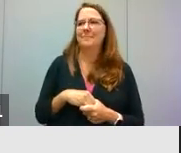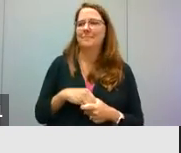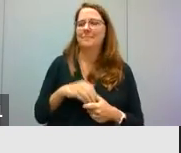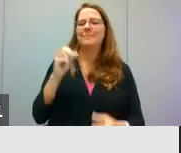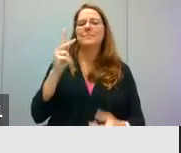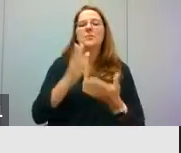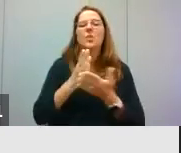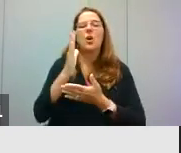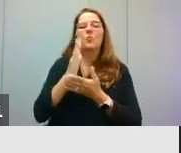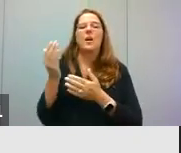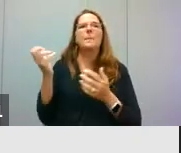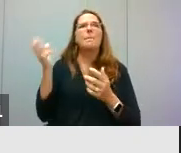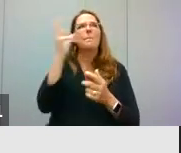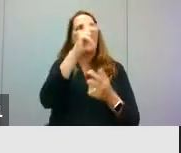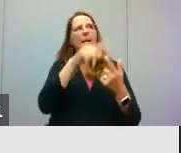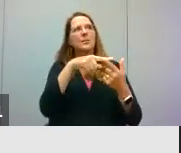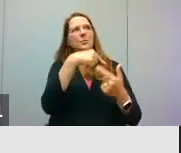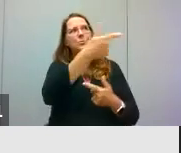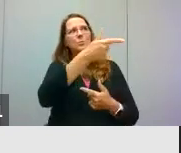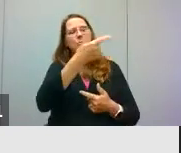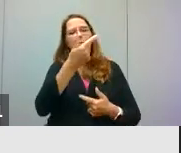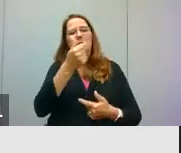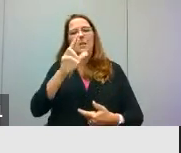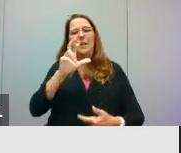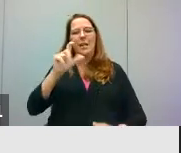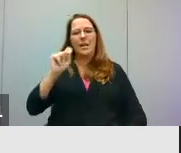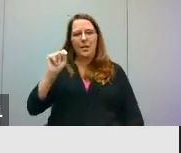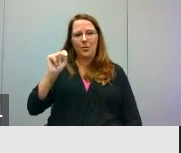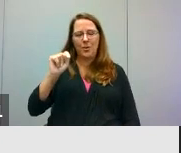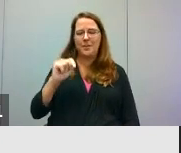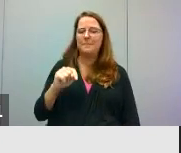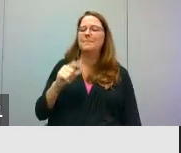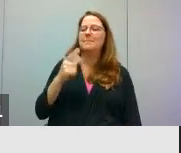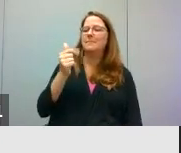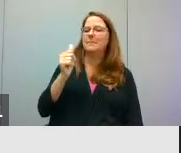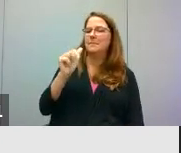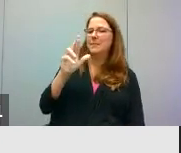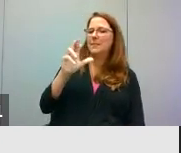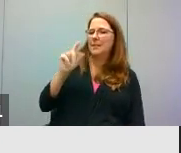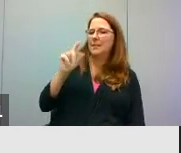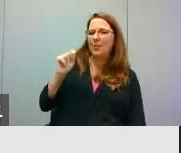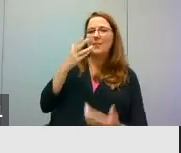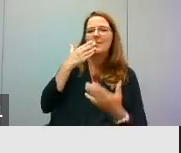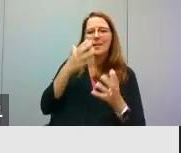All right, back to you, Garrett. All right. Thank you very much.